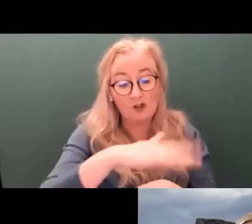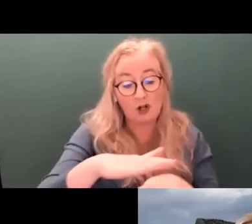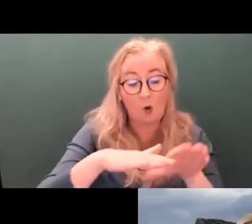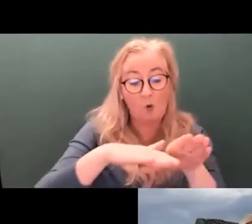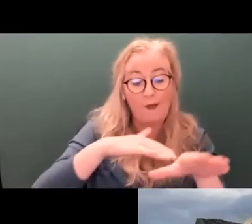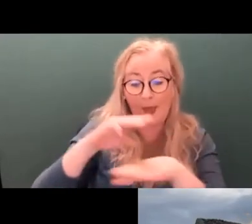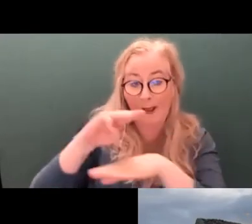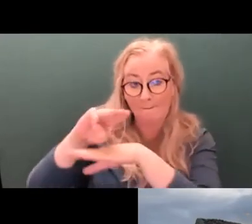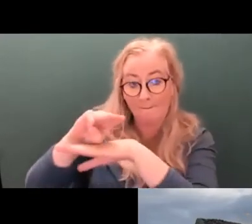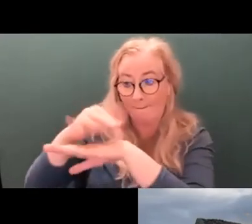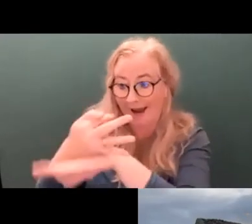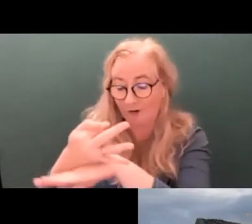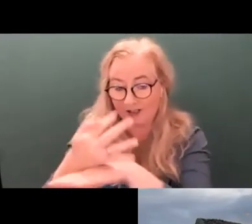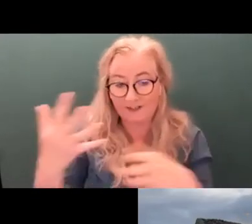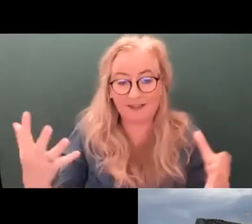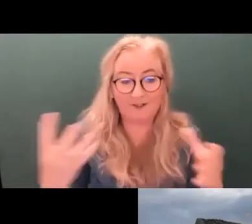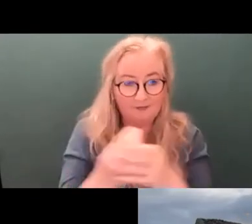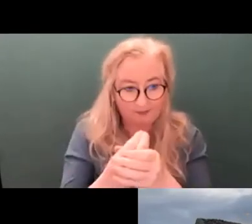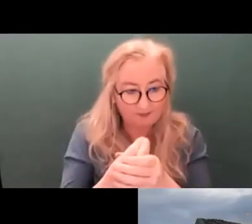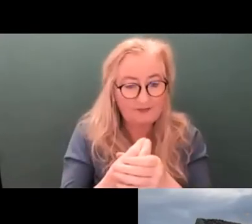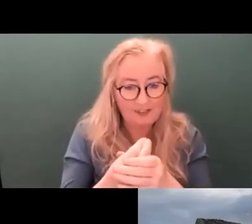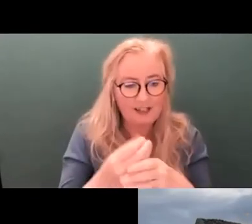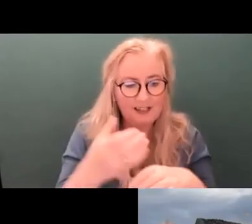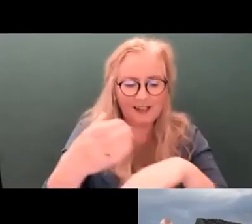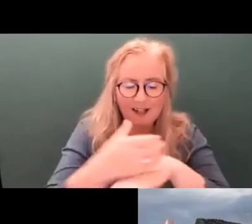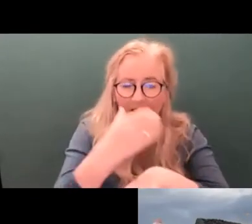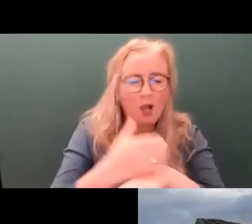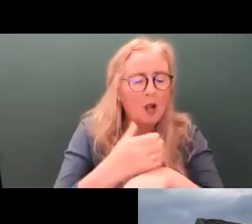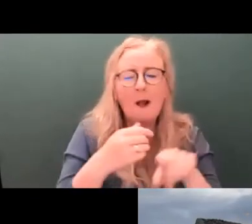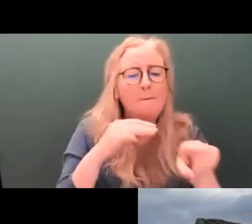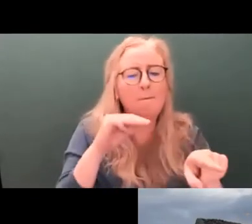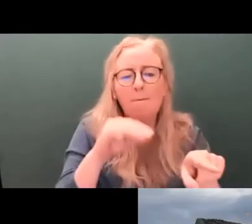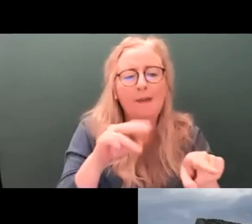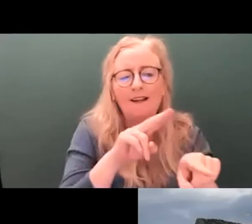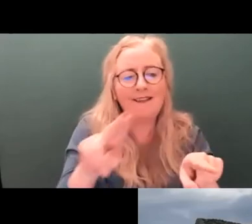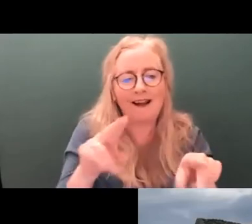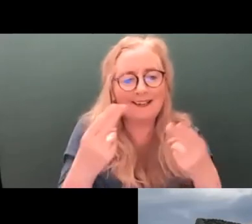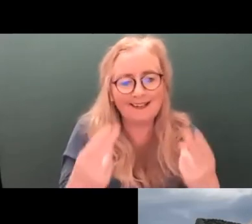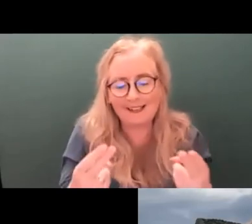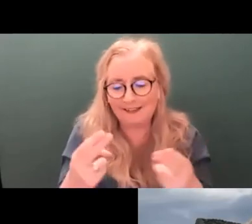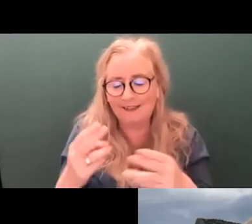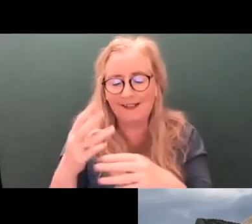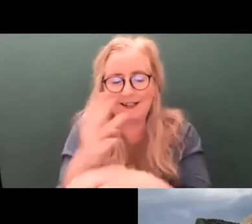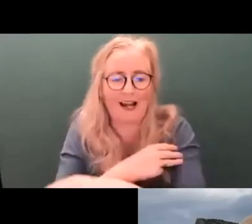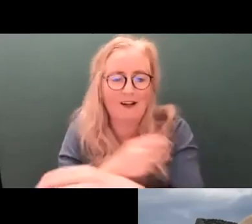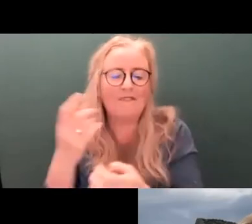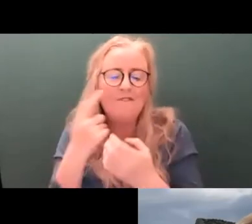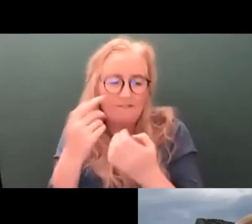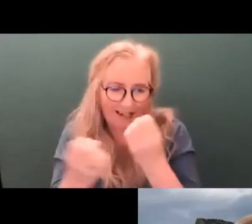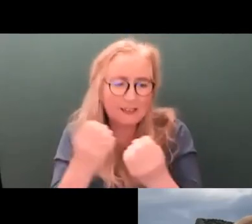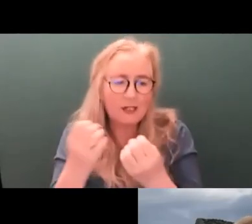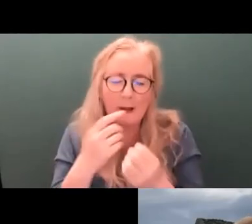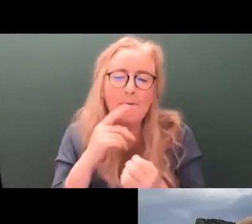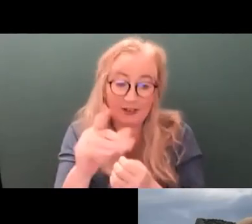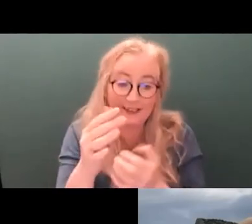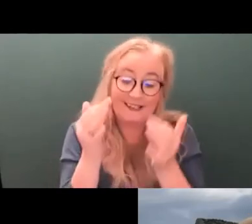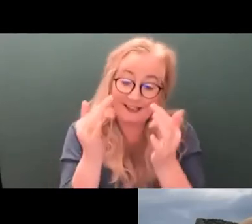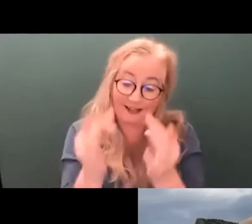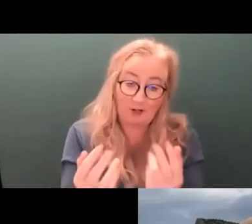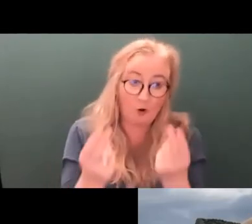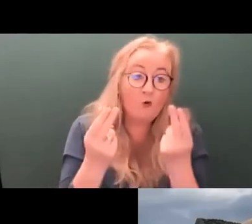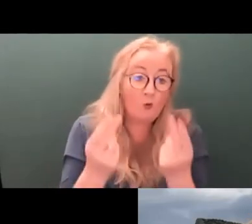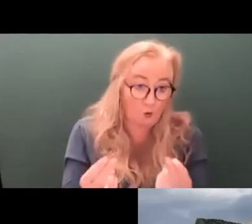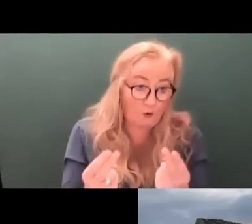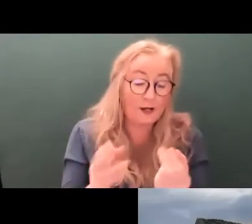continuously, that may not be the case. OK, but you do you are required, of course,